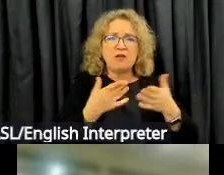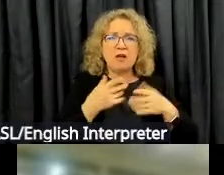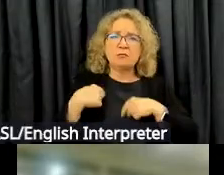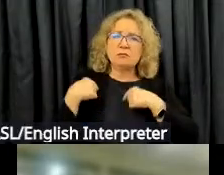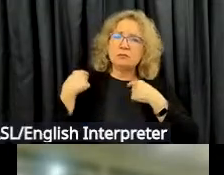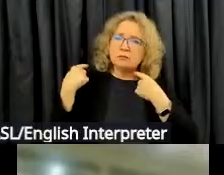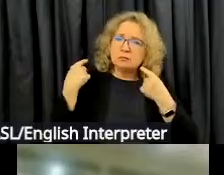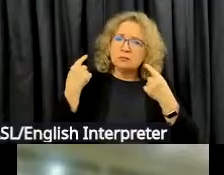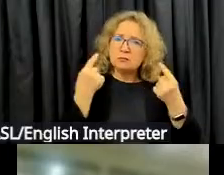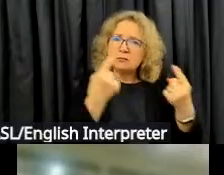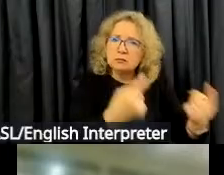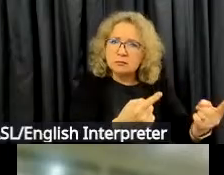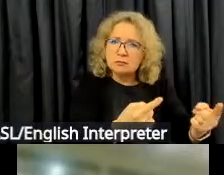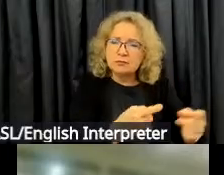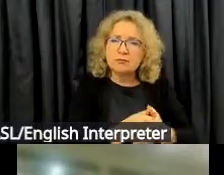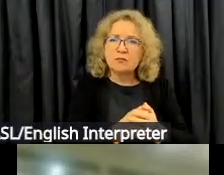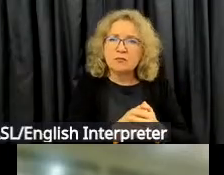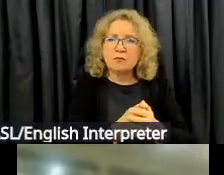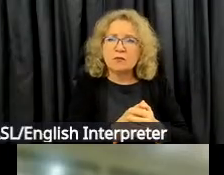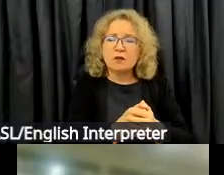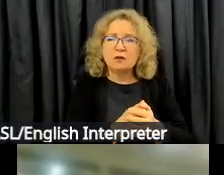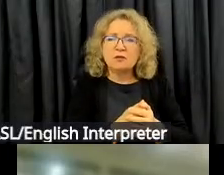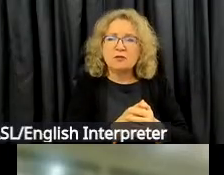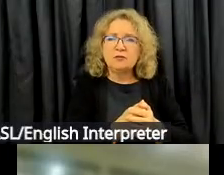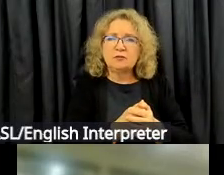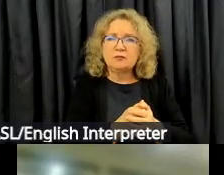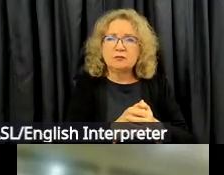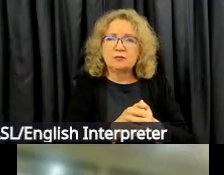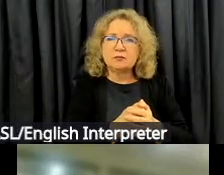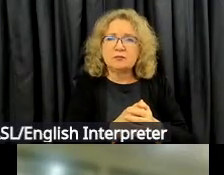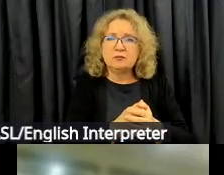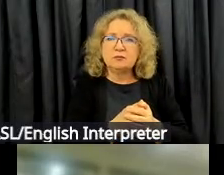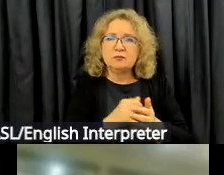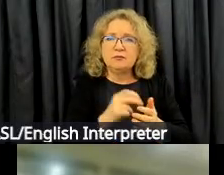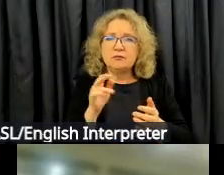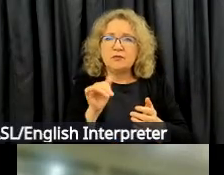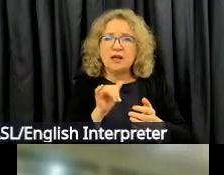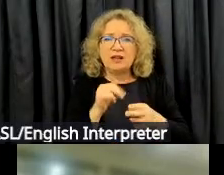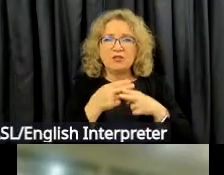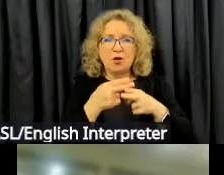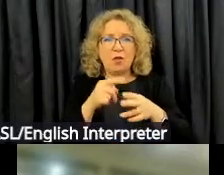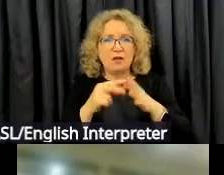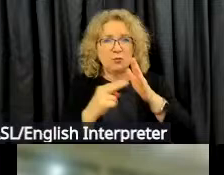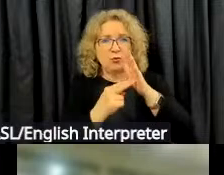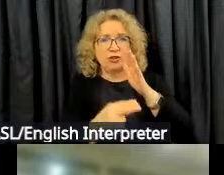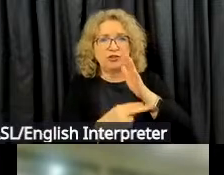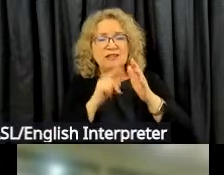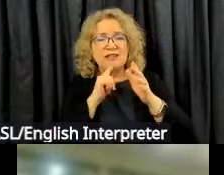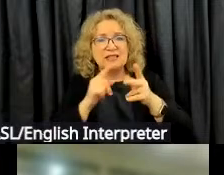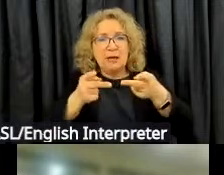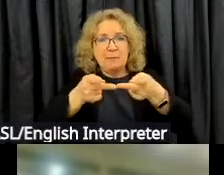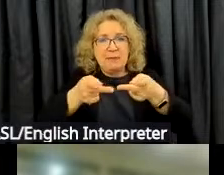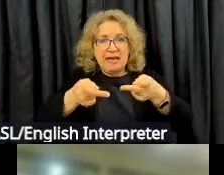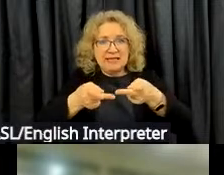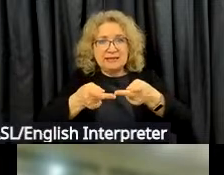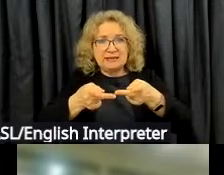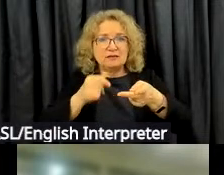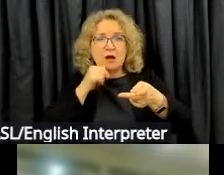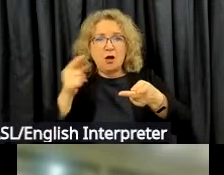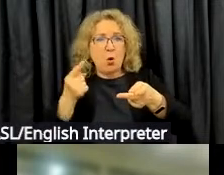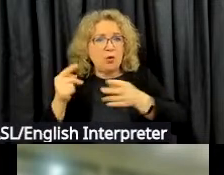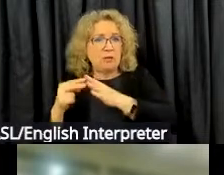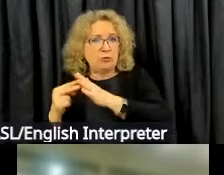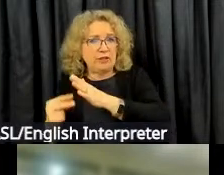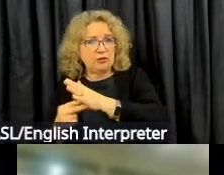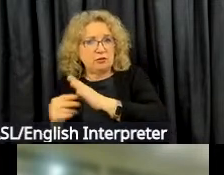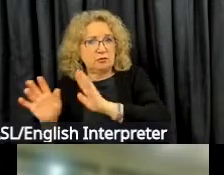connectivity to this bridge as a place and not just a bridge. And so I think it was just really fascinating